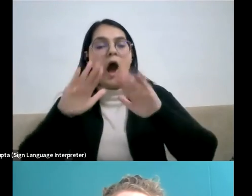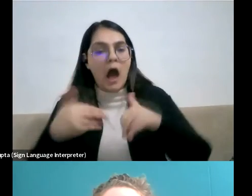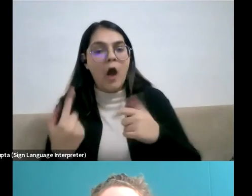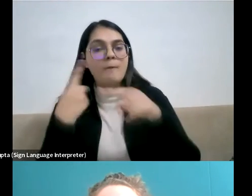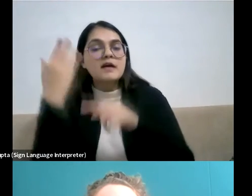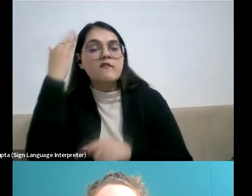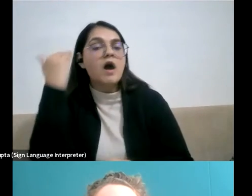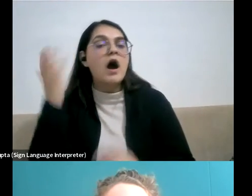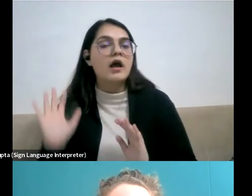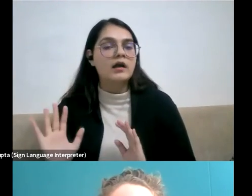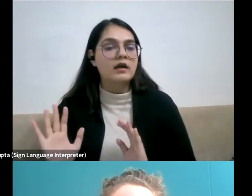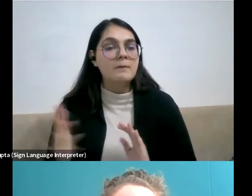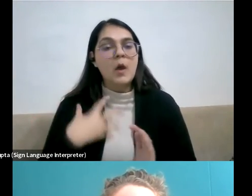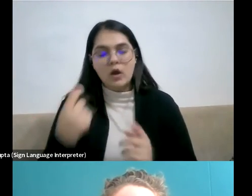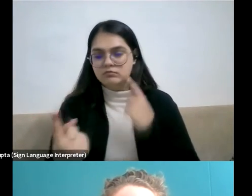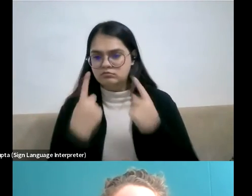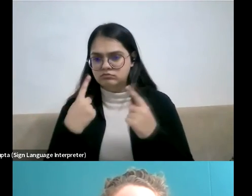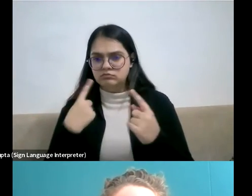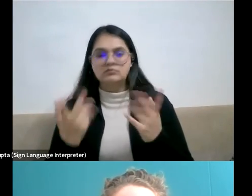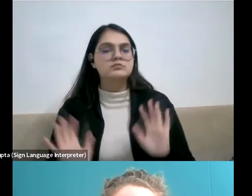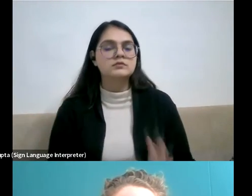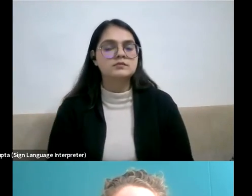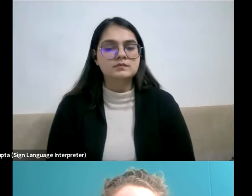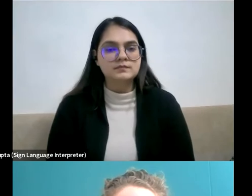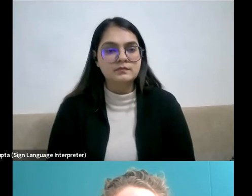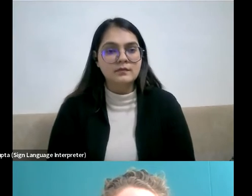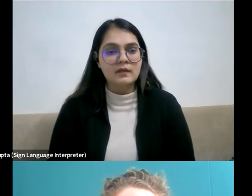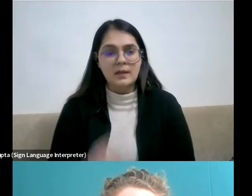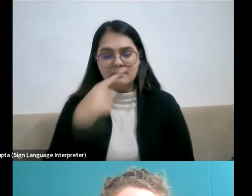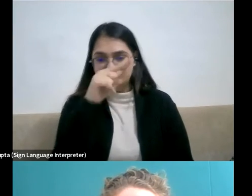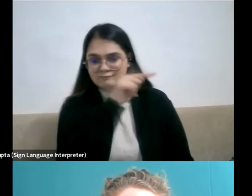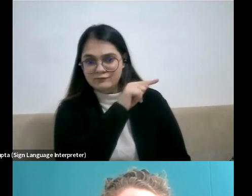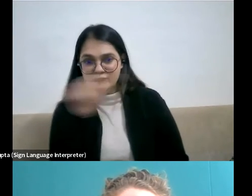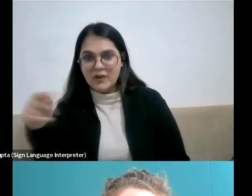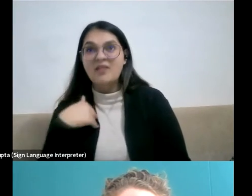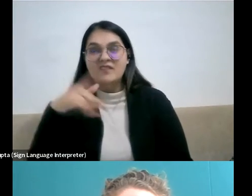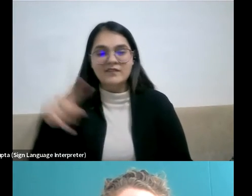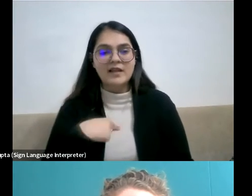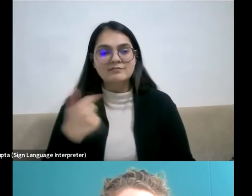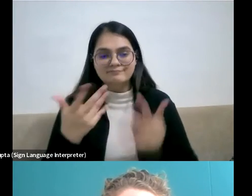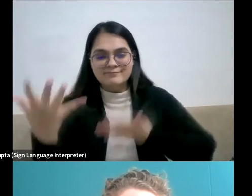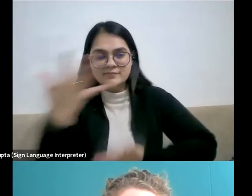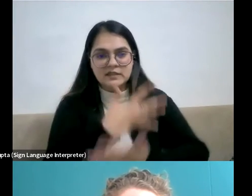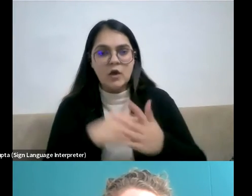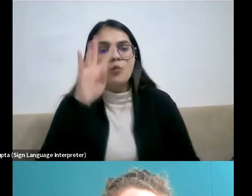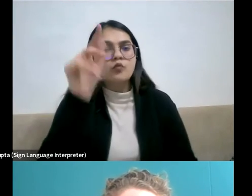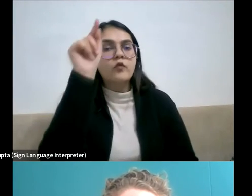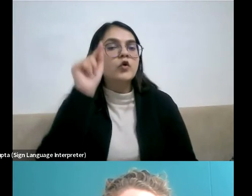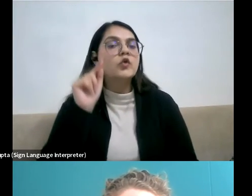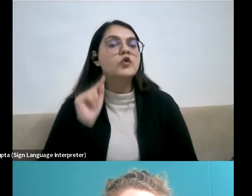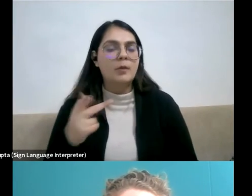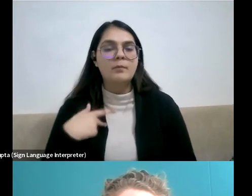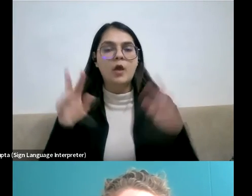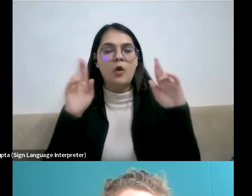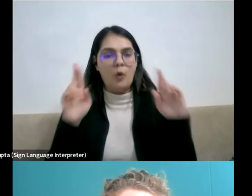that we need to interrogate. So in the course of the discussion today, there are really four topics that I hope we will